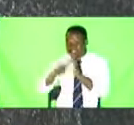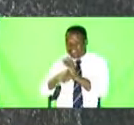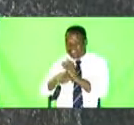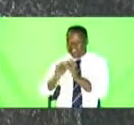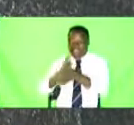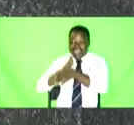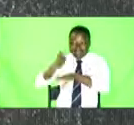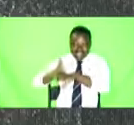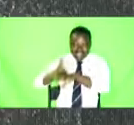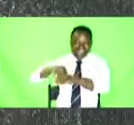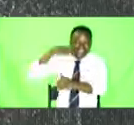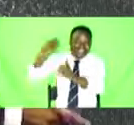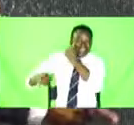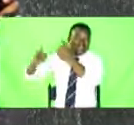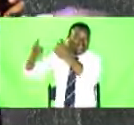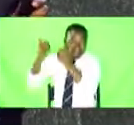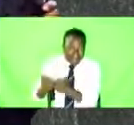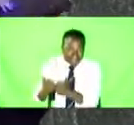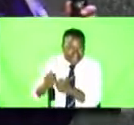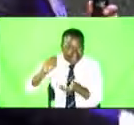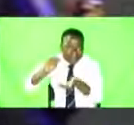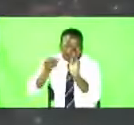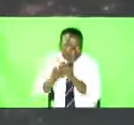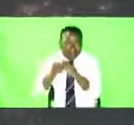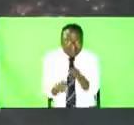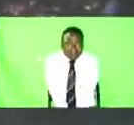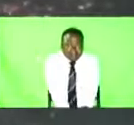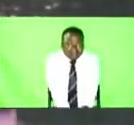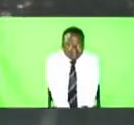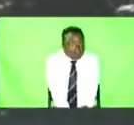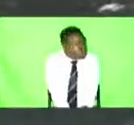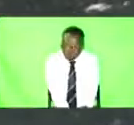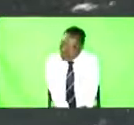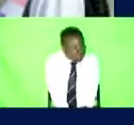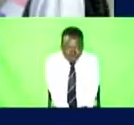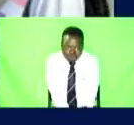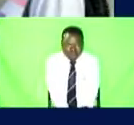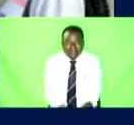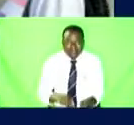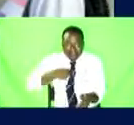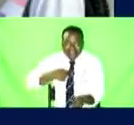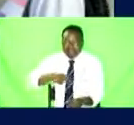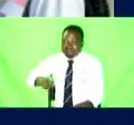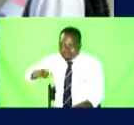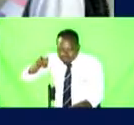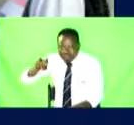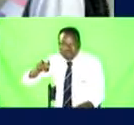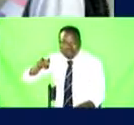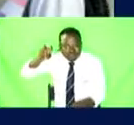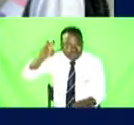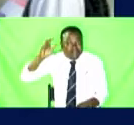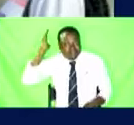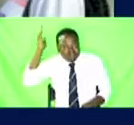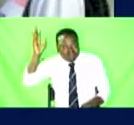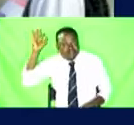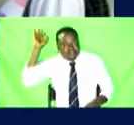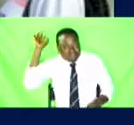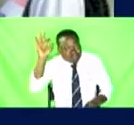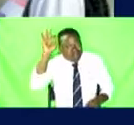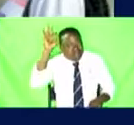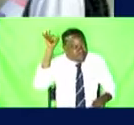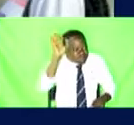come. We should go about telling this good news that God has made an arrangement for any